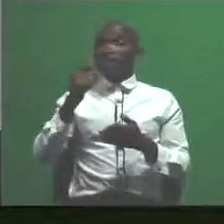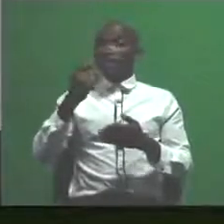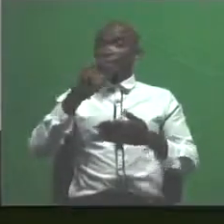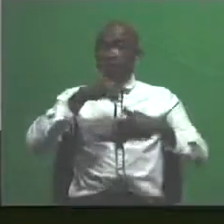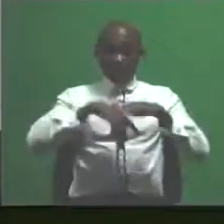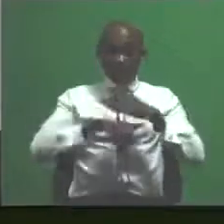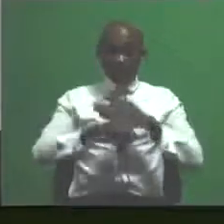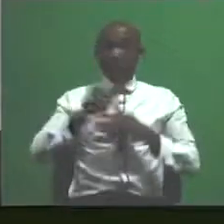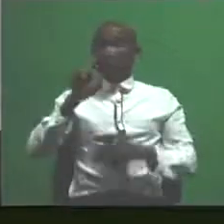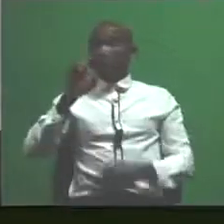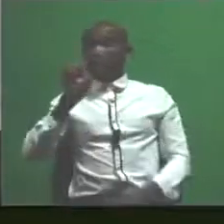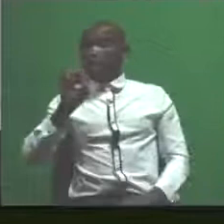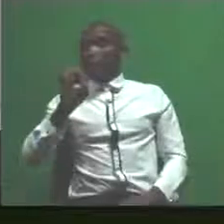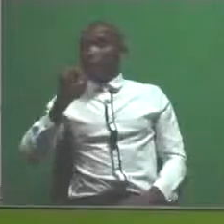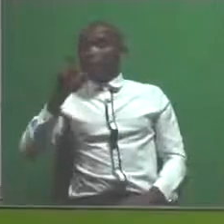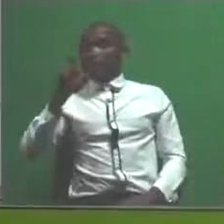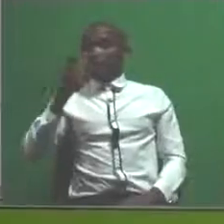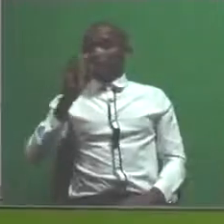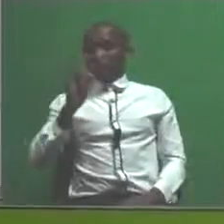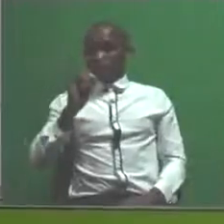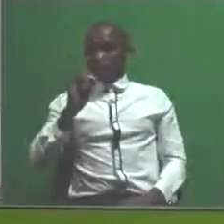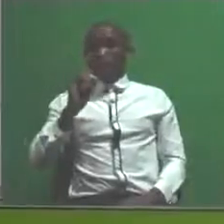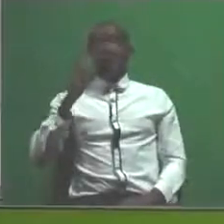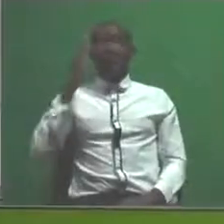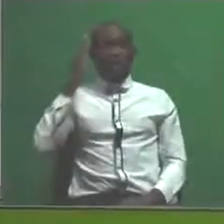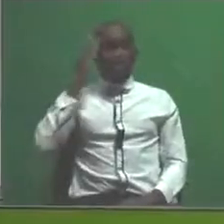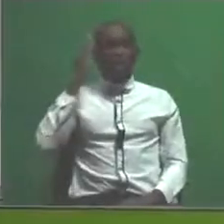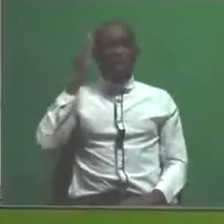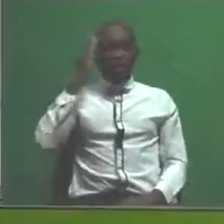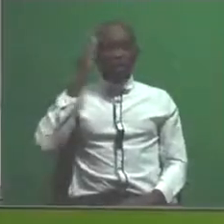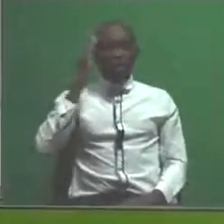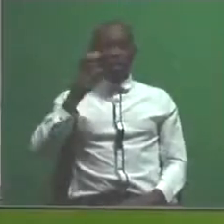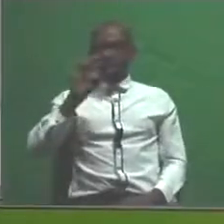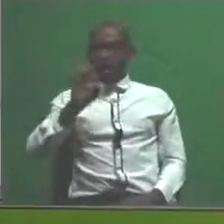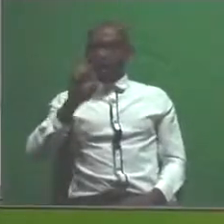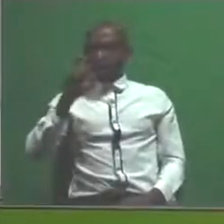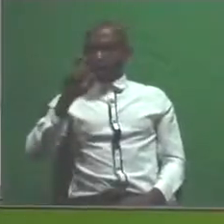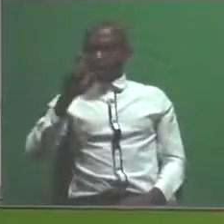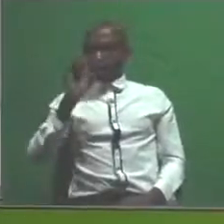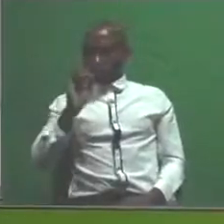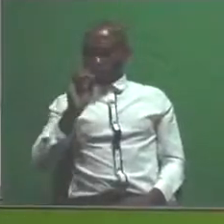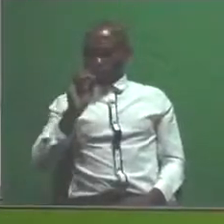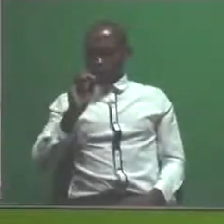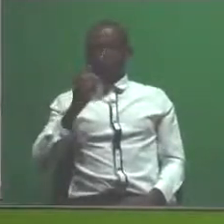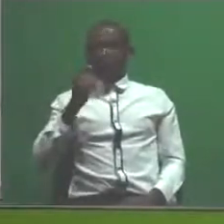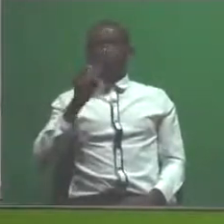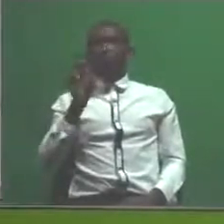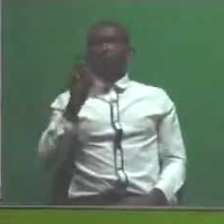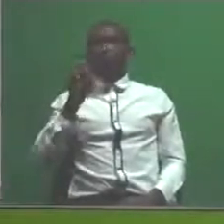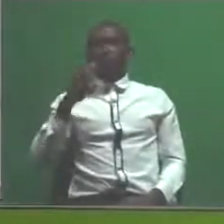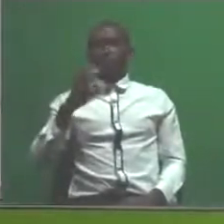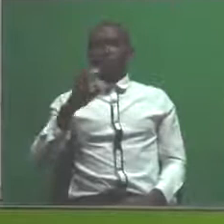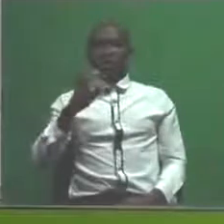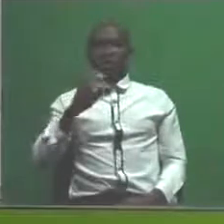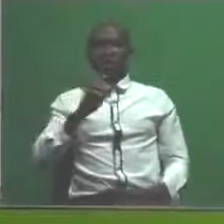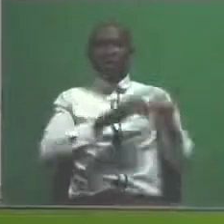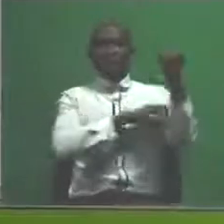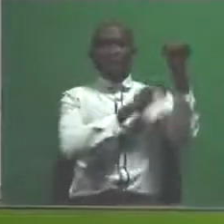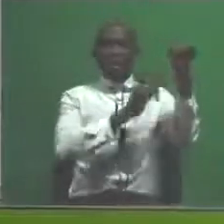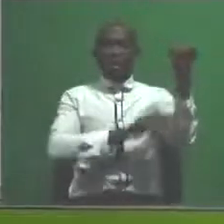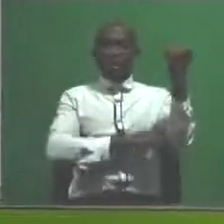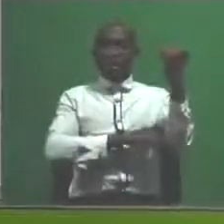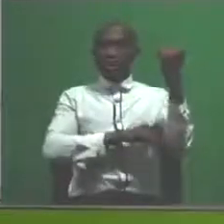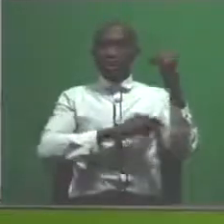is endothermic, and we know that in endothermic reaction, the energy from the surrounding